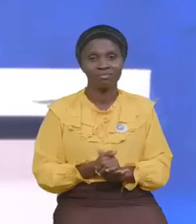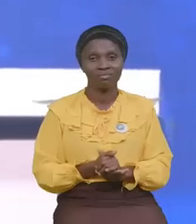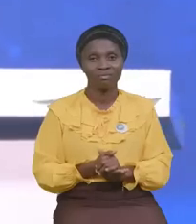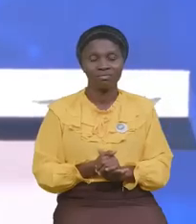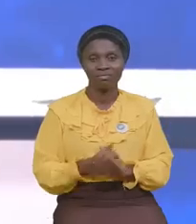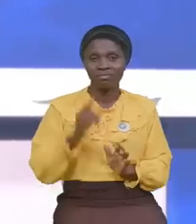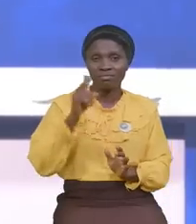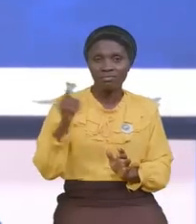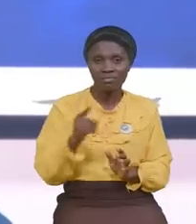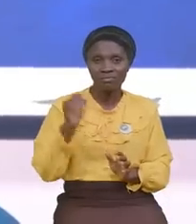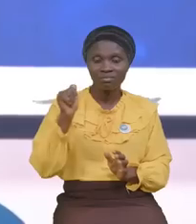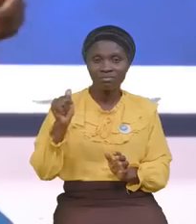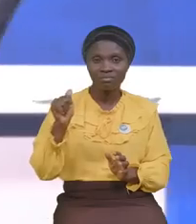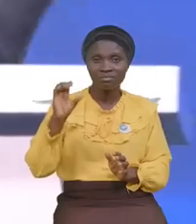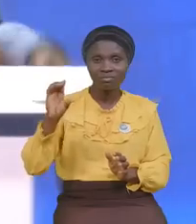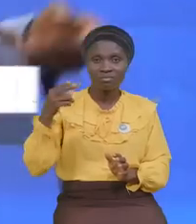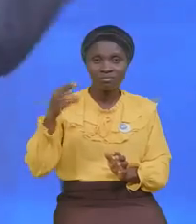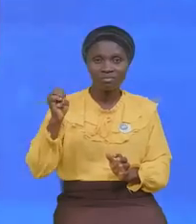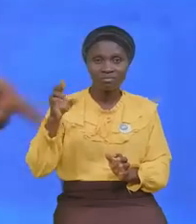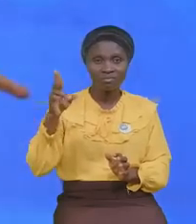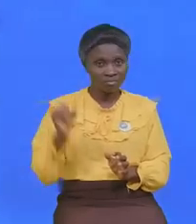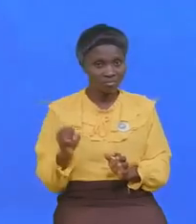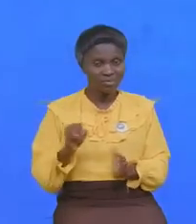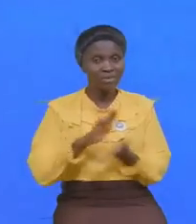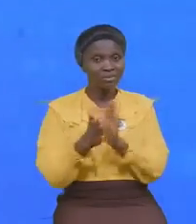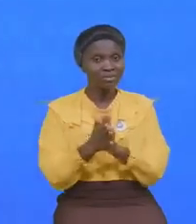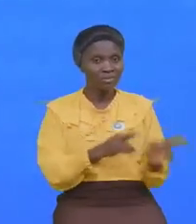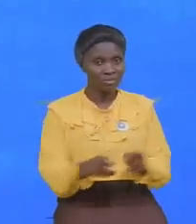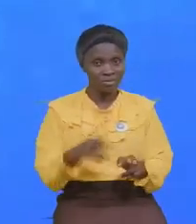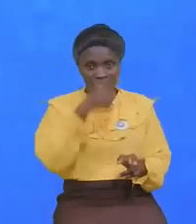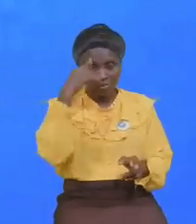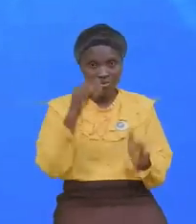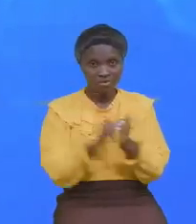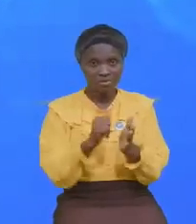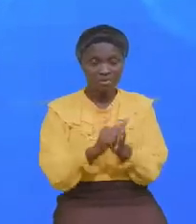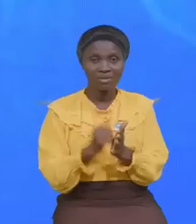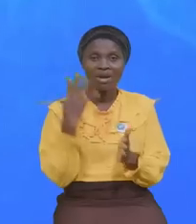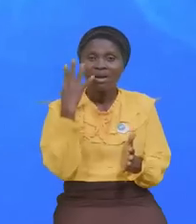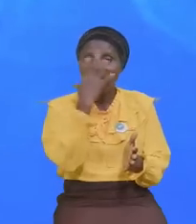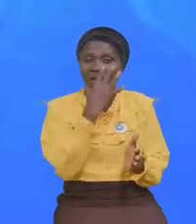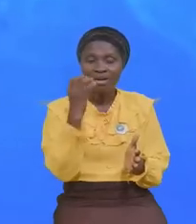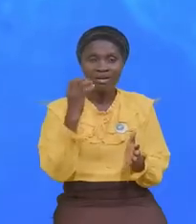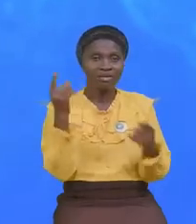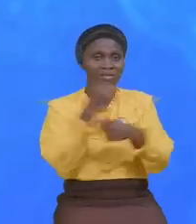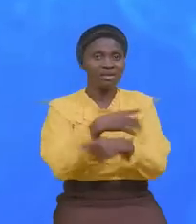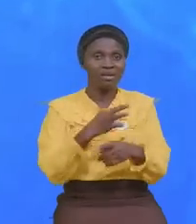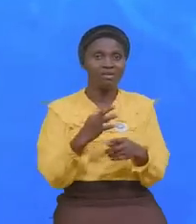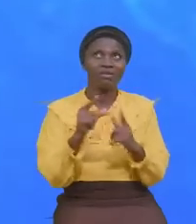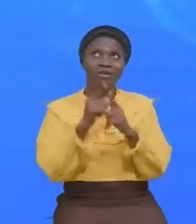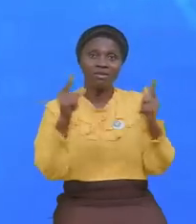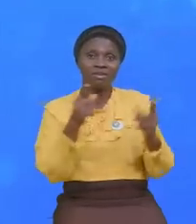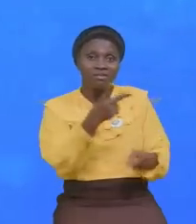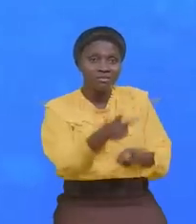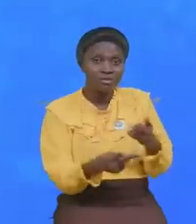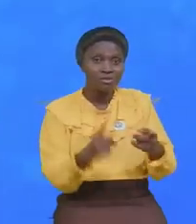Zacchaeus became ready. Because on that glorious day of great visitation to him,